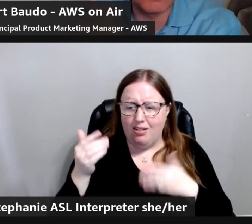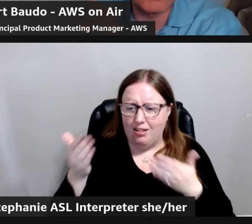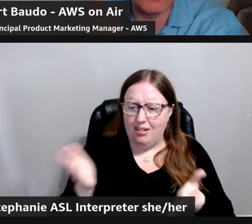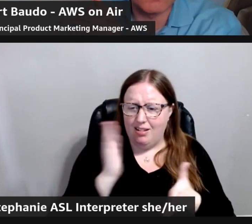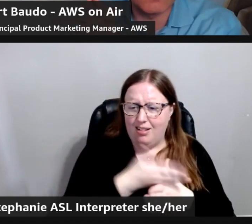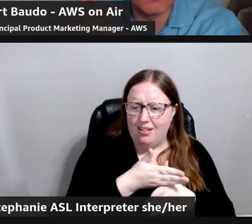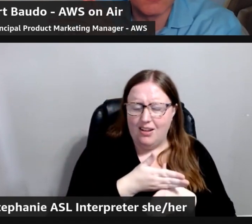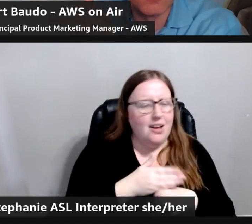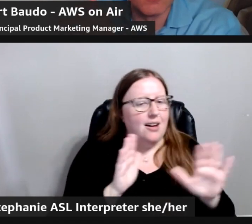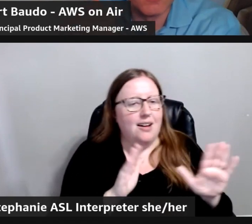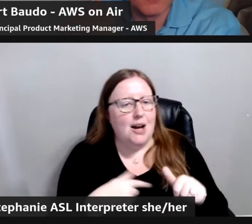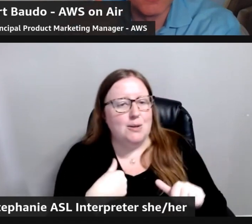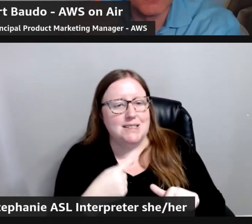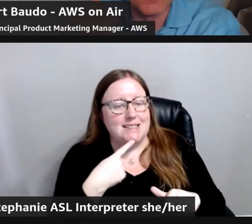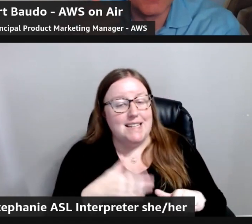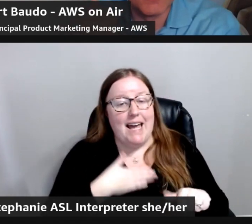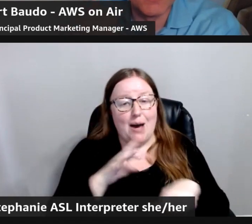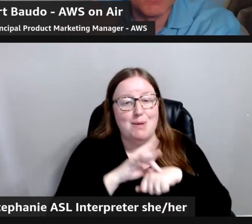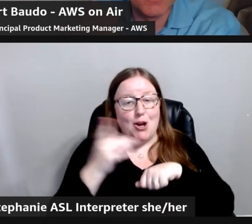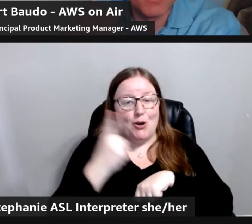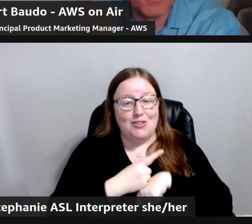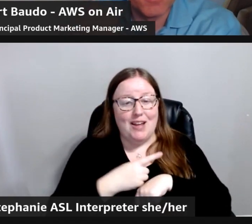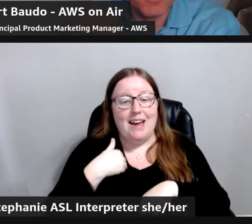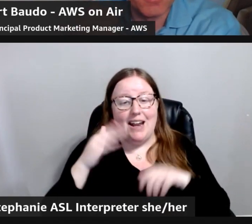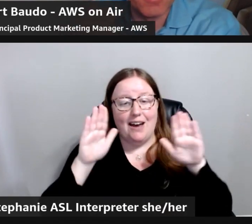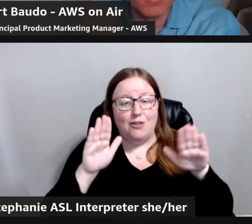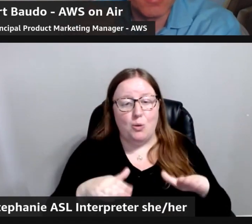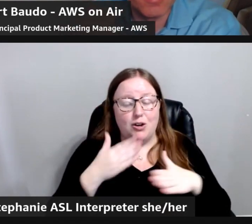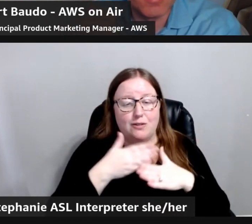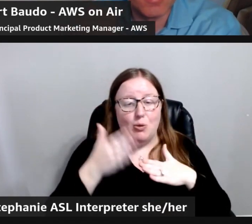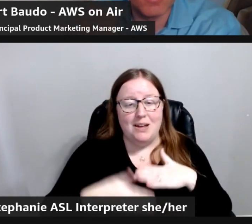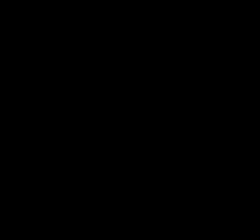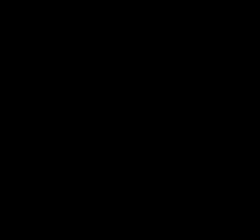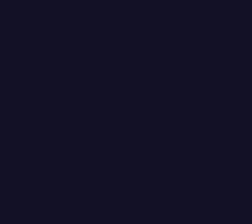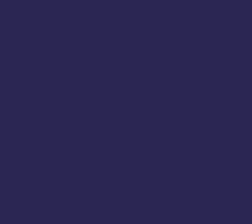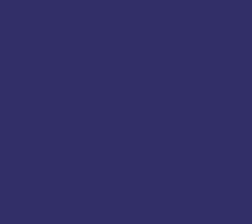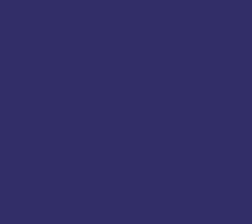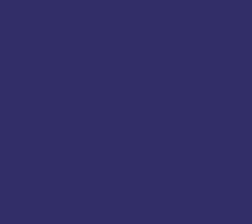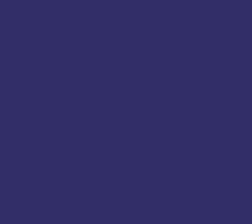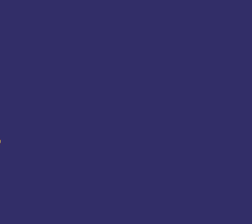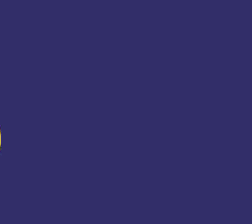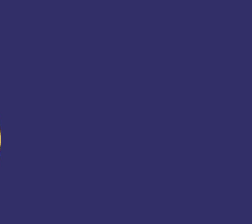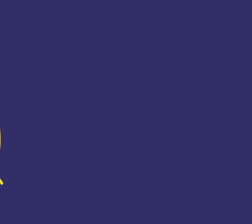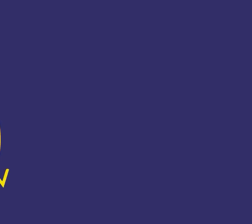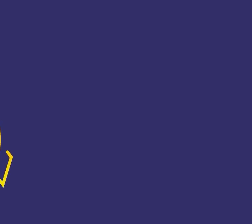was going to say happy Earth Day and have a wonderful weekend, and thanks for your time, Nelson. Bye-bye.